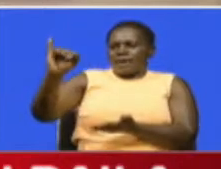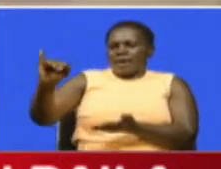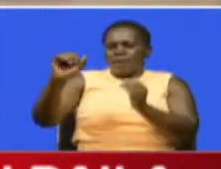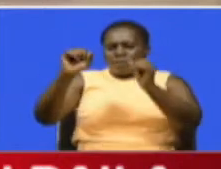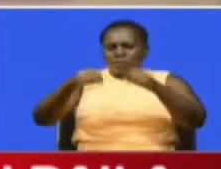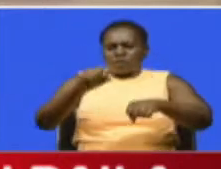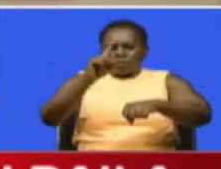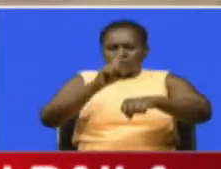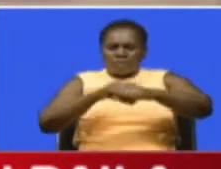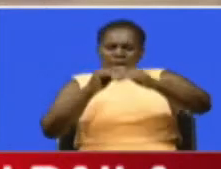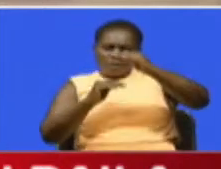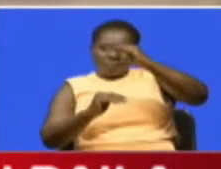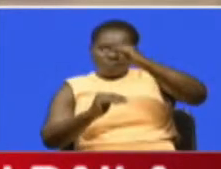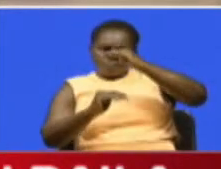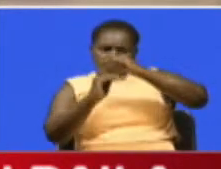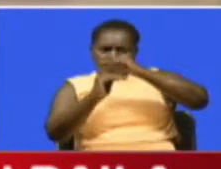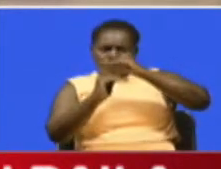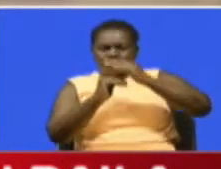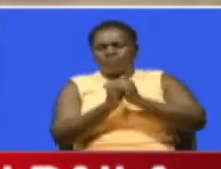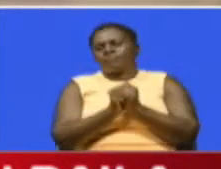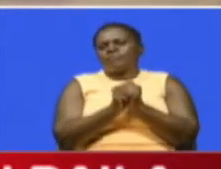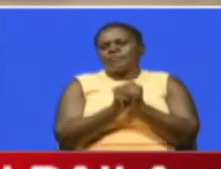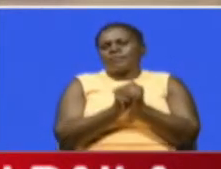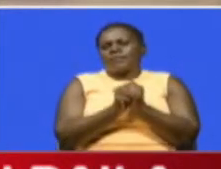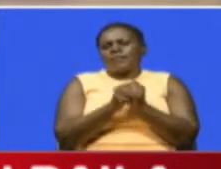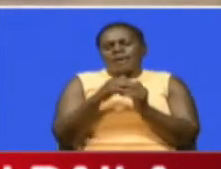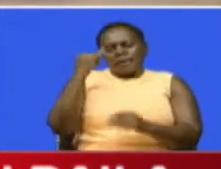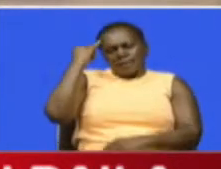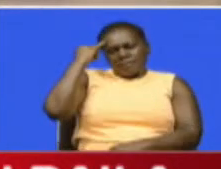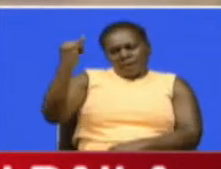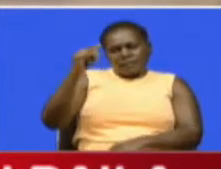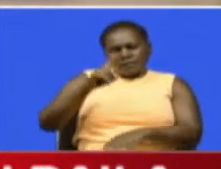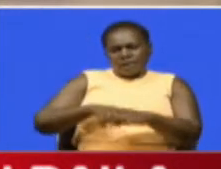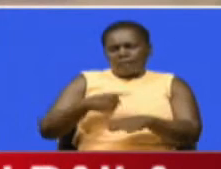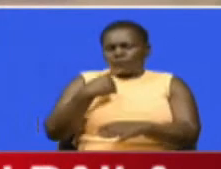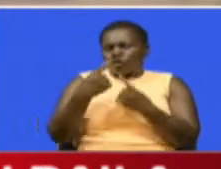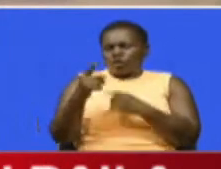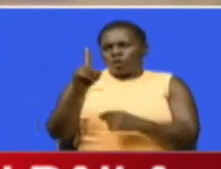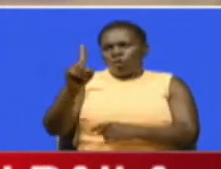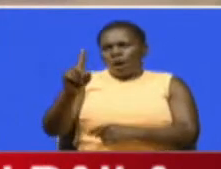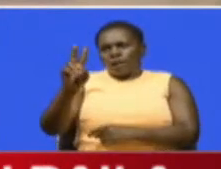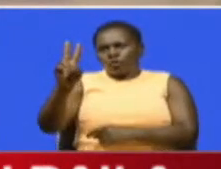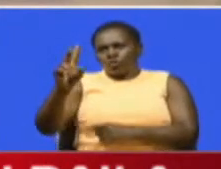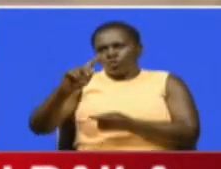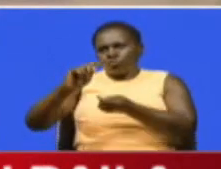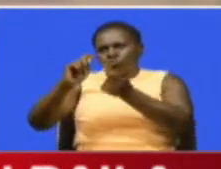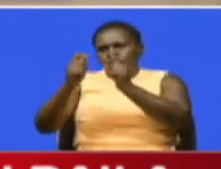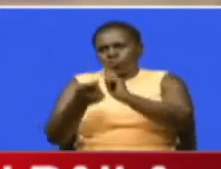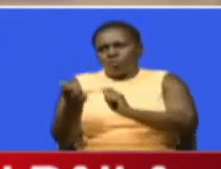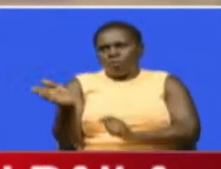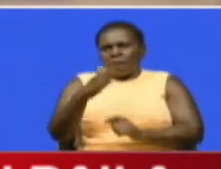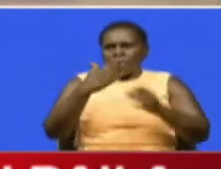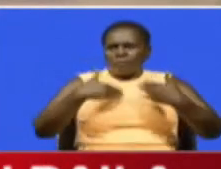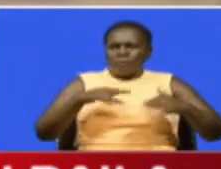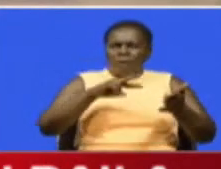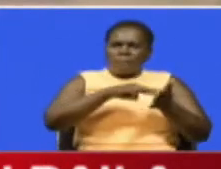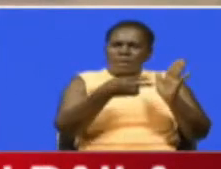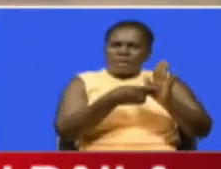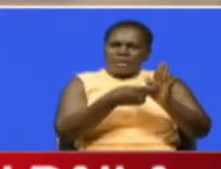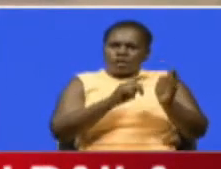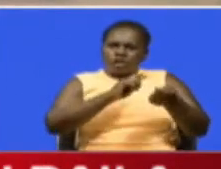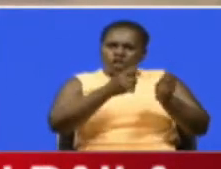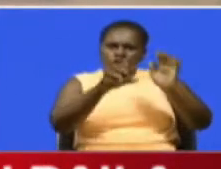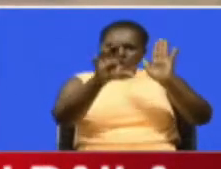possible timelines, and I'd imagine when we talk about one or two amendments being thrown back to the people, this means a